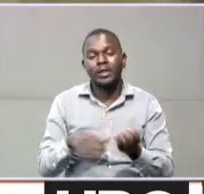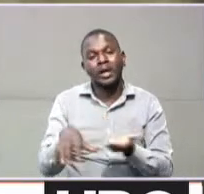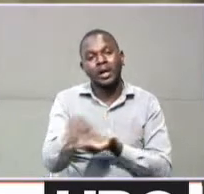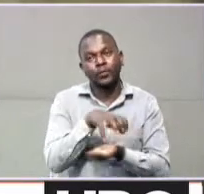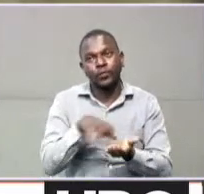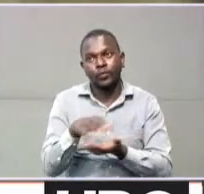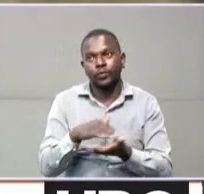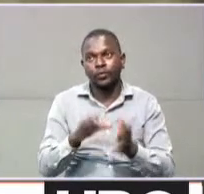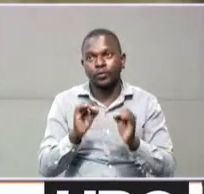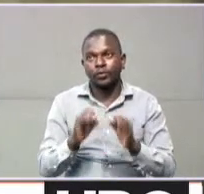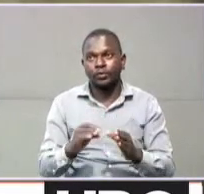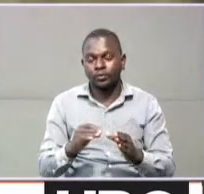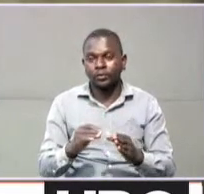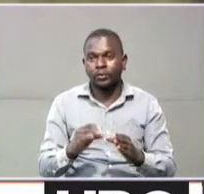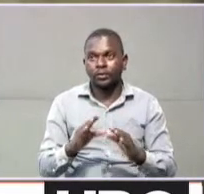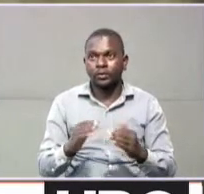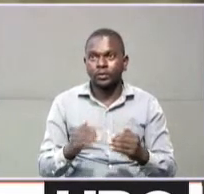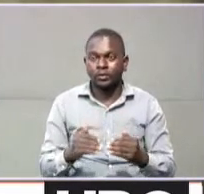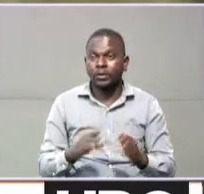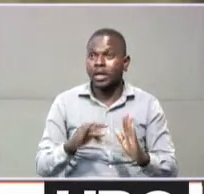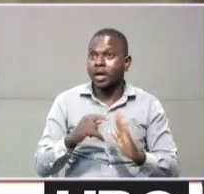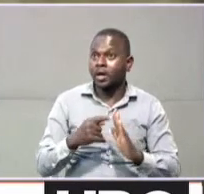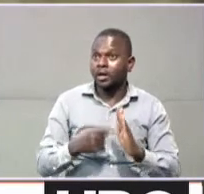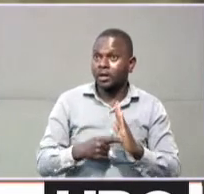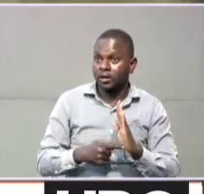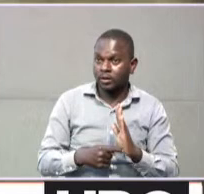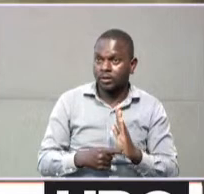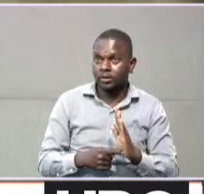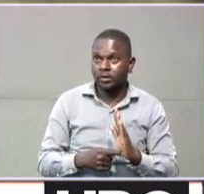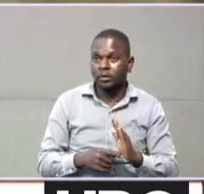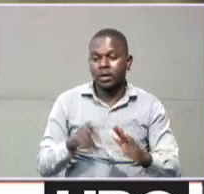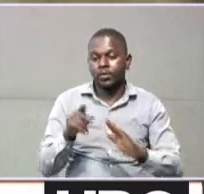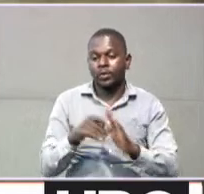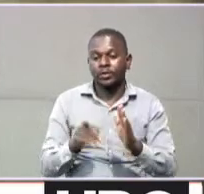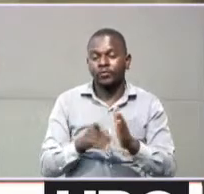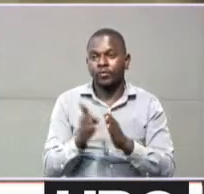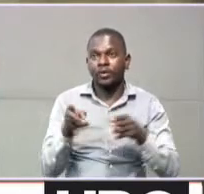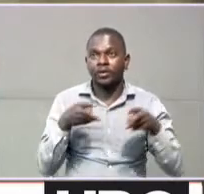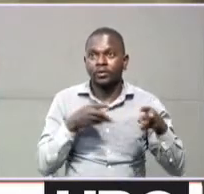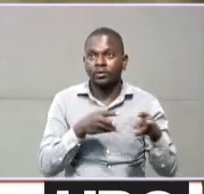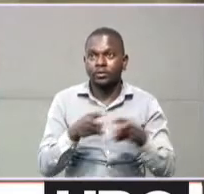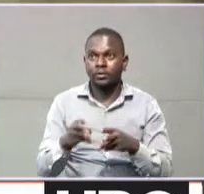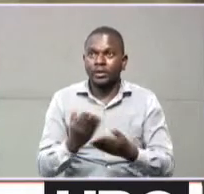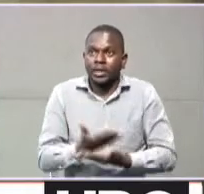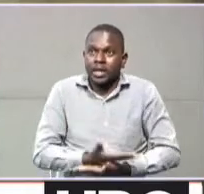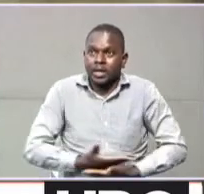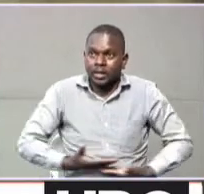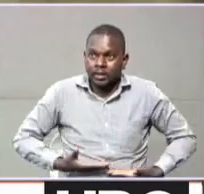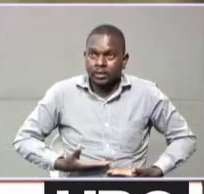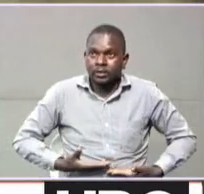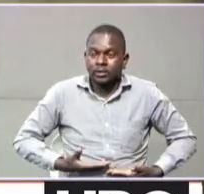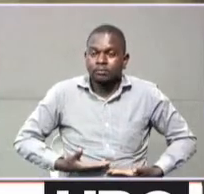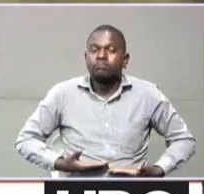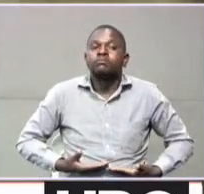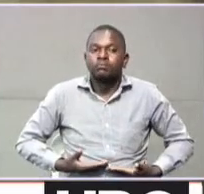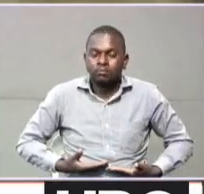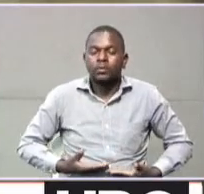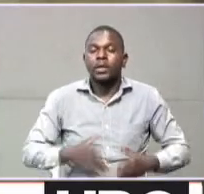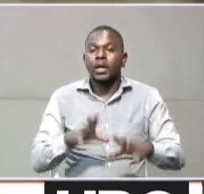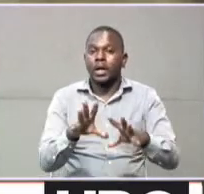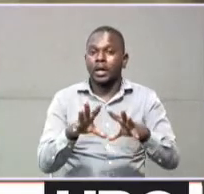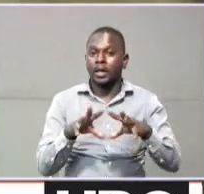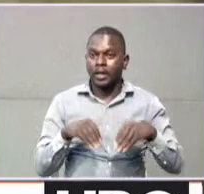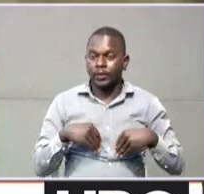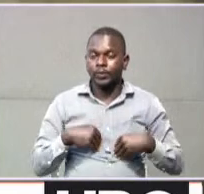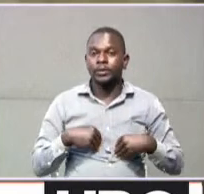without any pressure for the items which we have on parish model hunger and all that so you would allow me